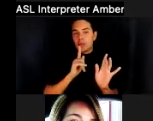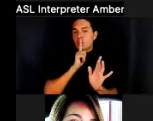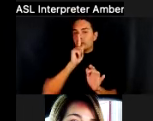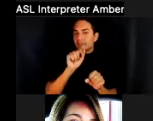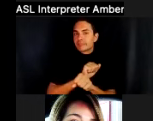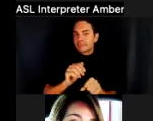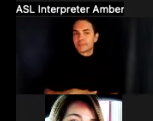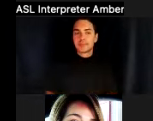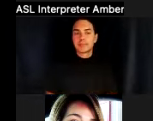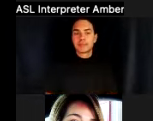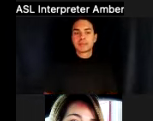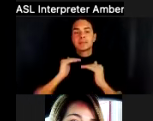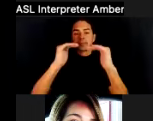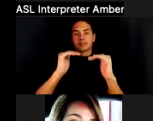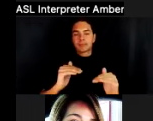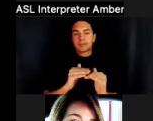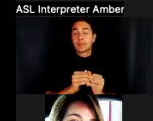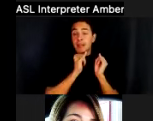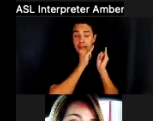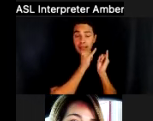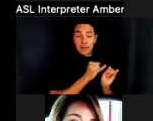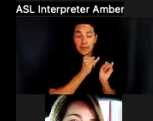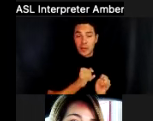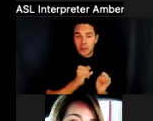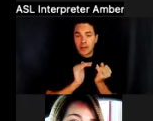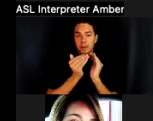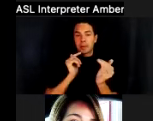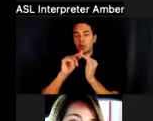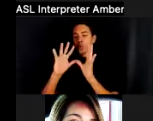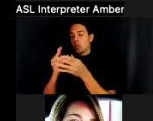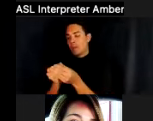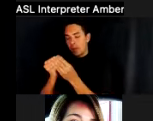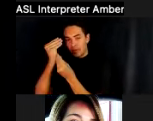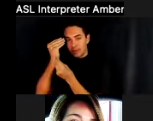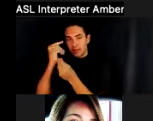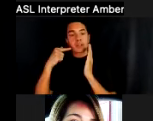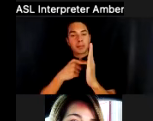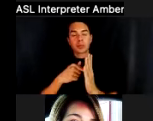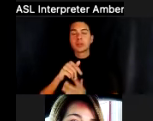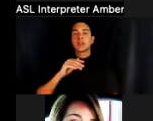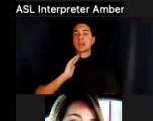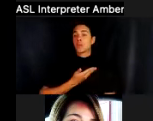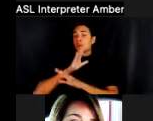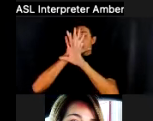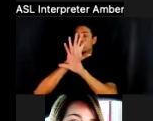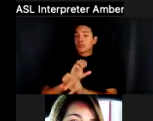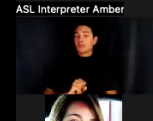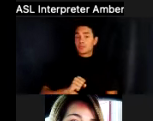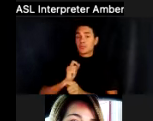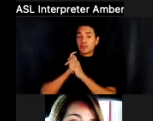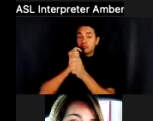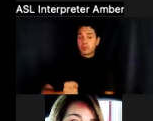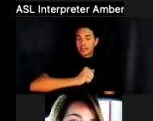but individualism versus tribal thinking, right? So resistance to traditional values, community living, codes